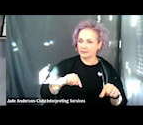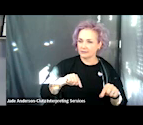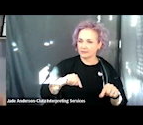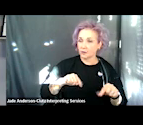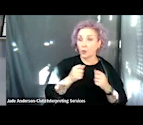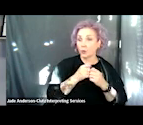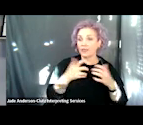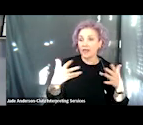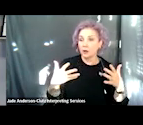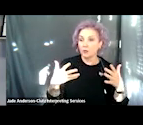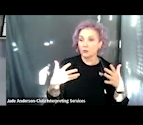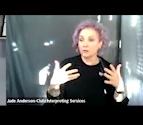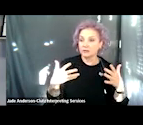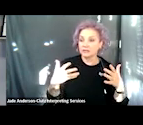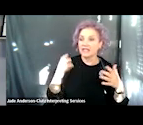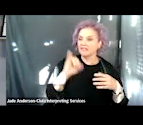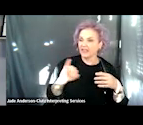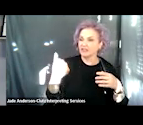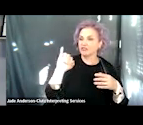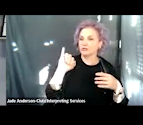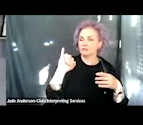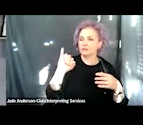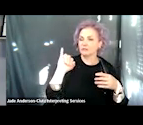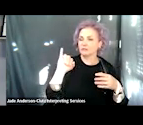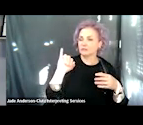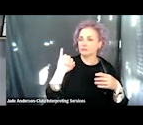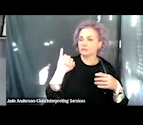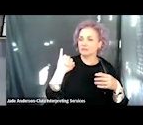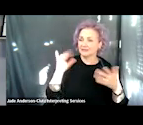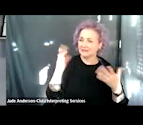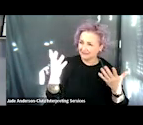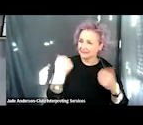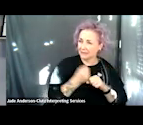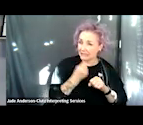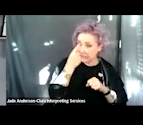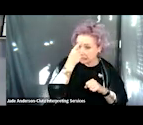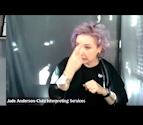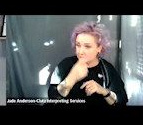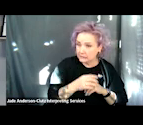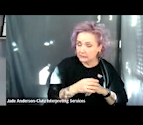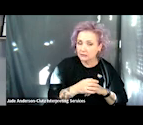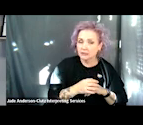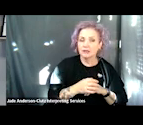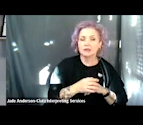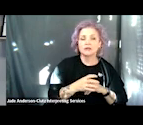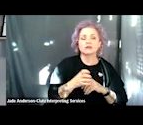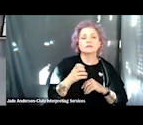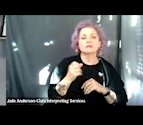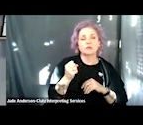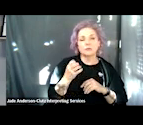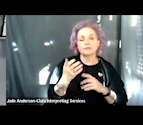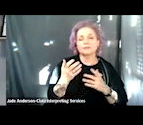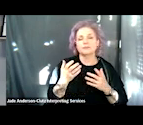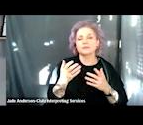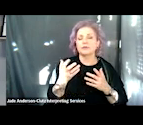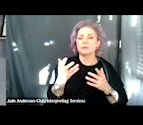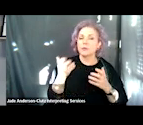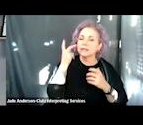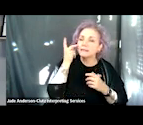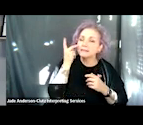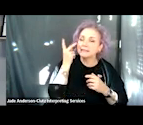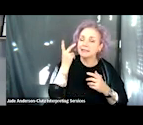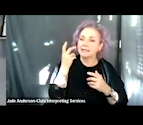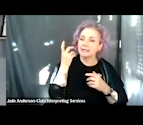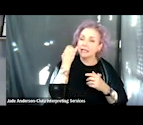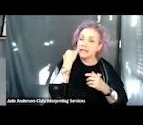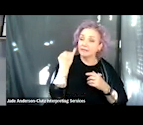and then they're tested. So as you can see here, the tests that have been done span a broad range of techniques. So